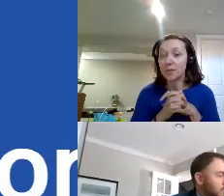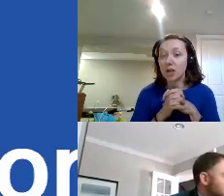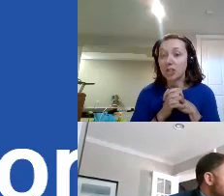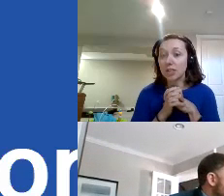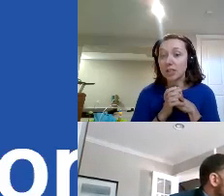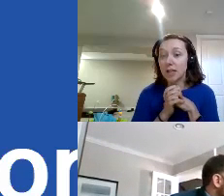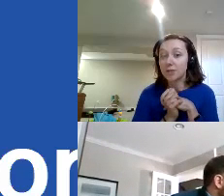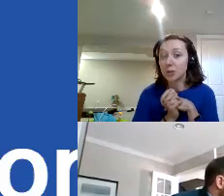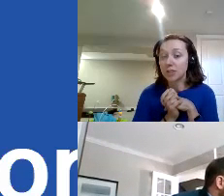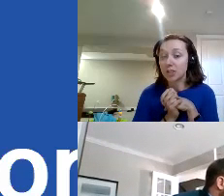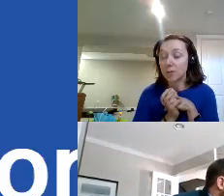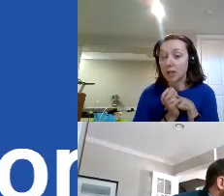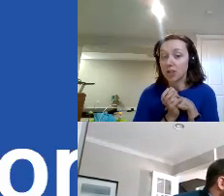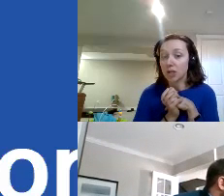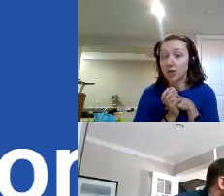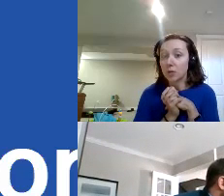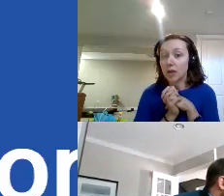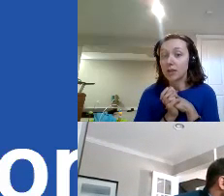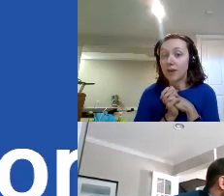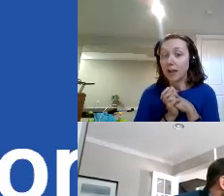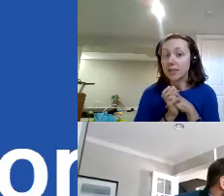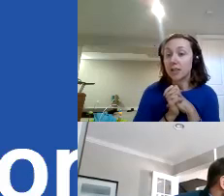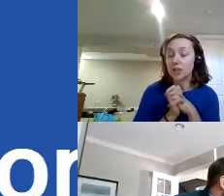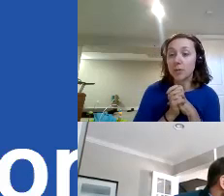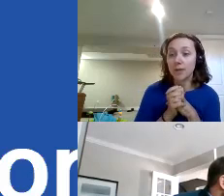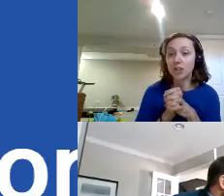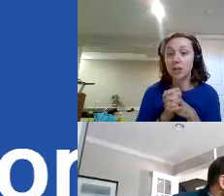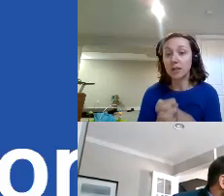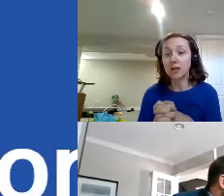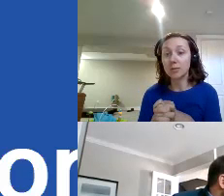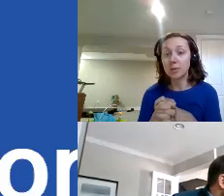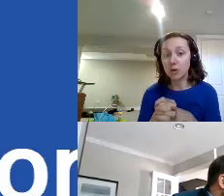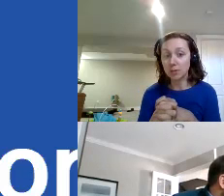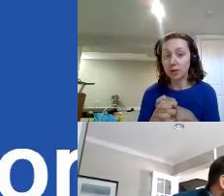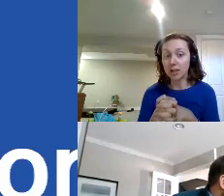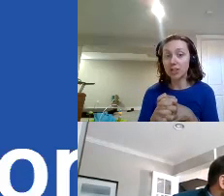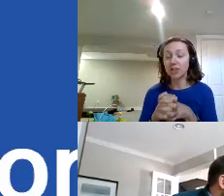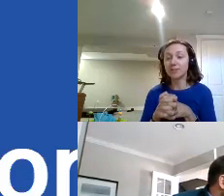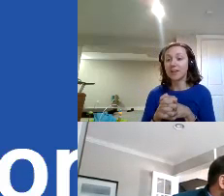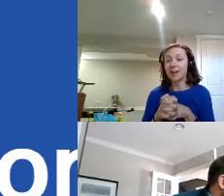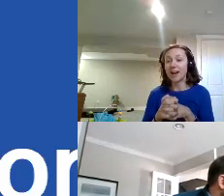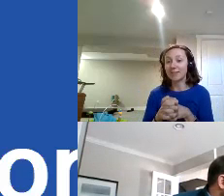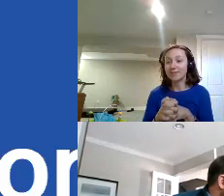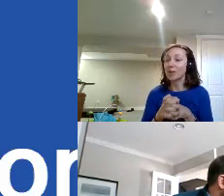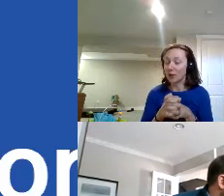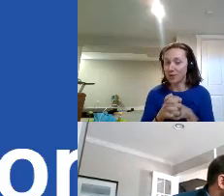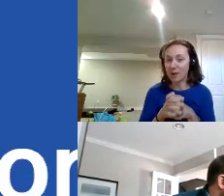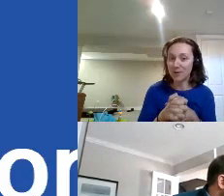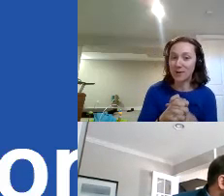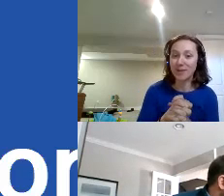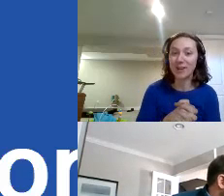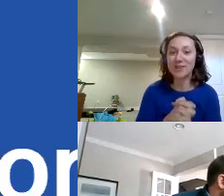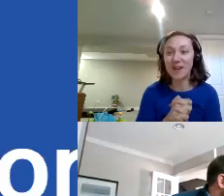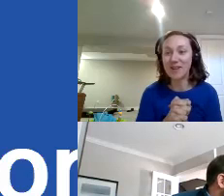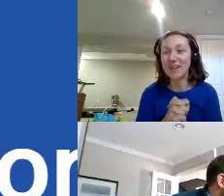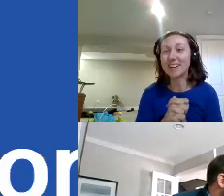who's an epidemiologist and data visualization manager with the Violence and Injury Prevention Mental Health Promotion Branch at the Colorado